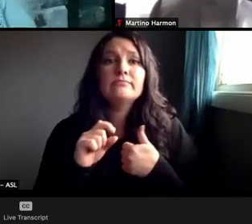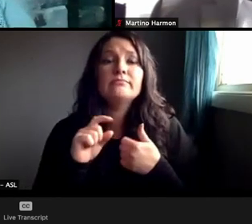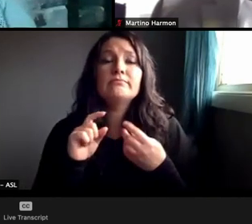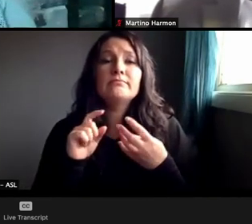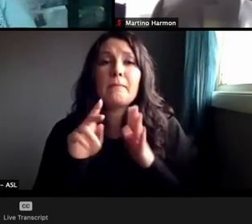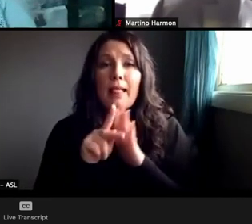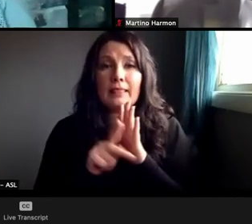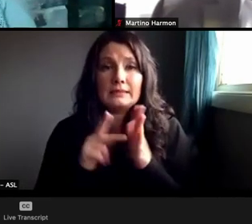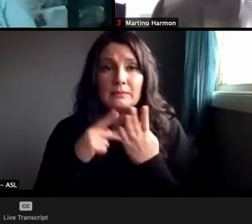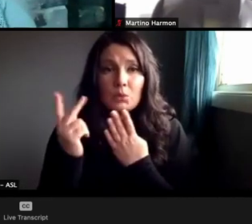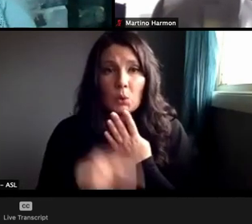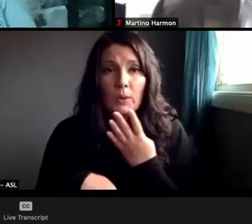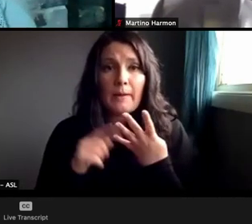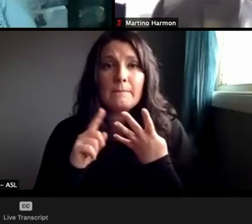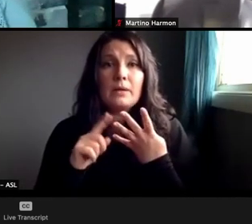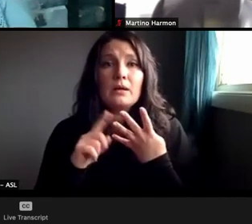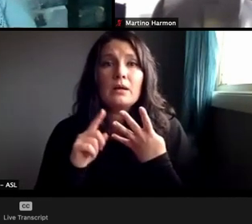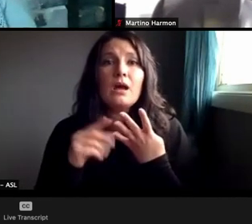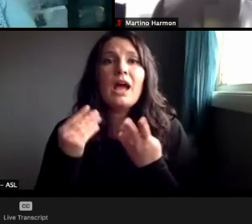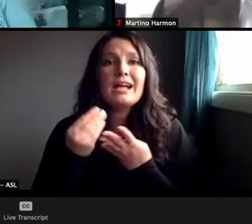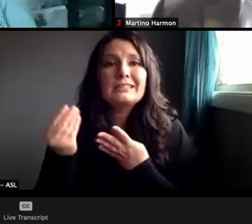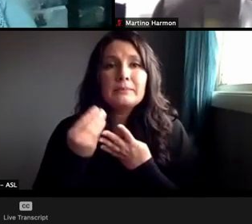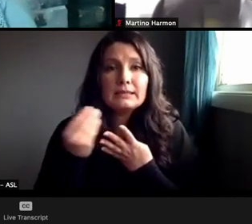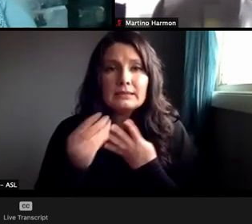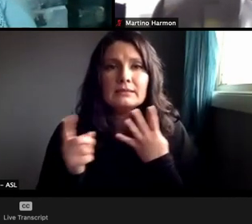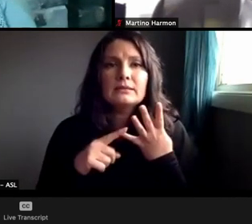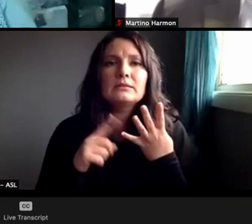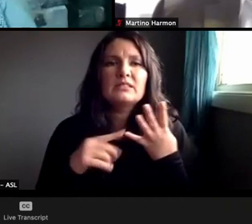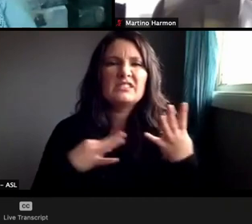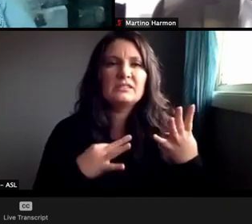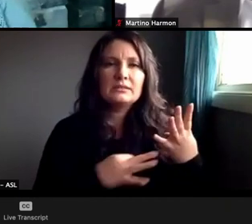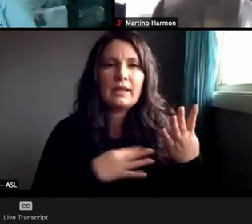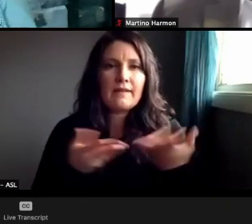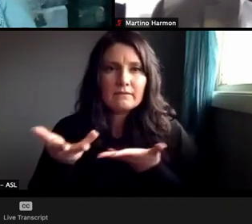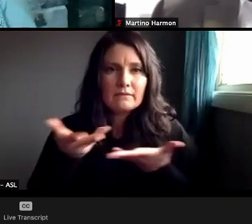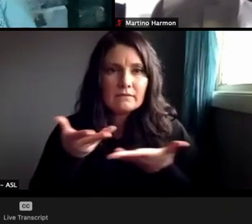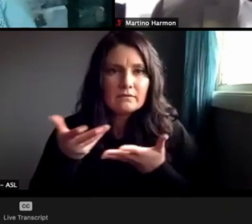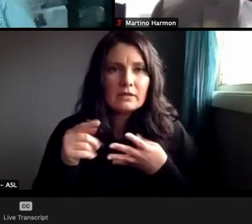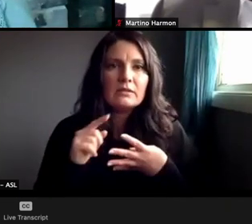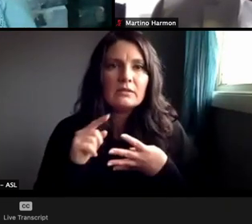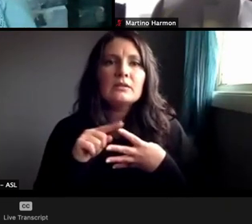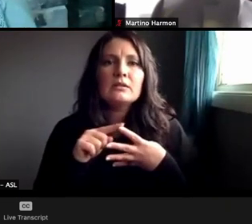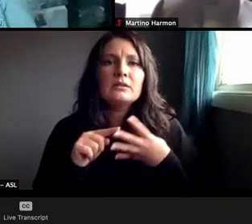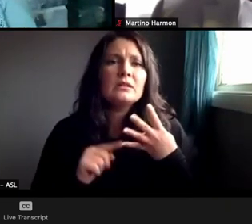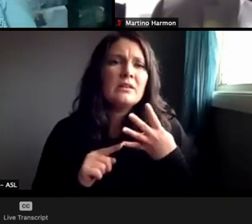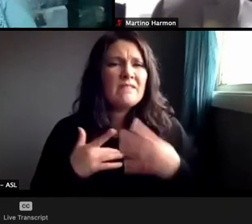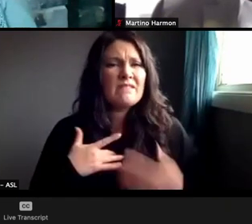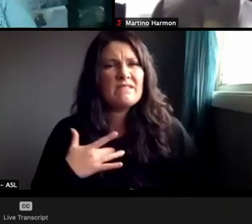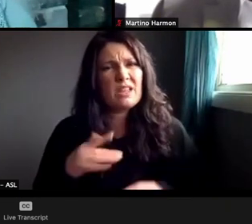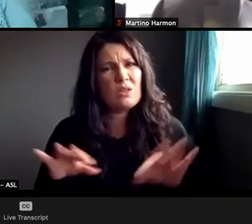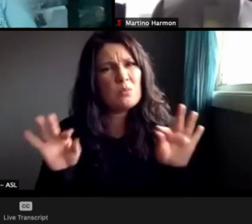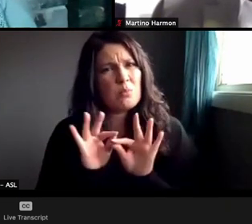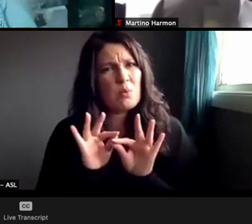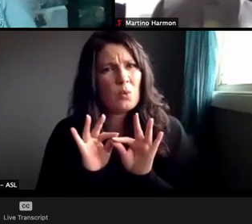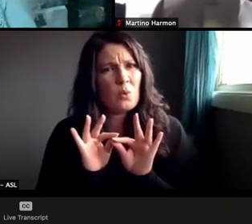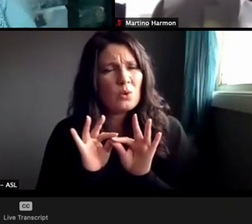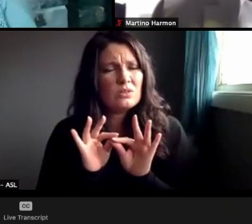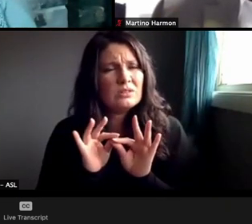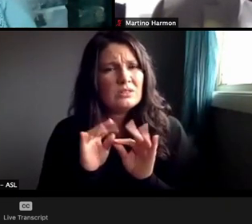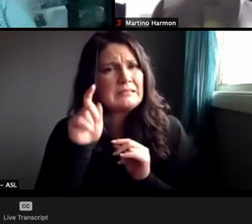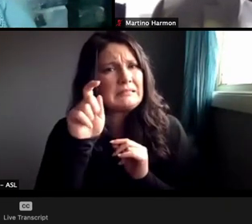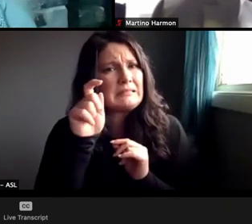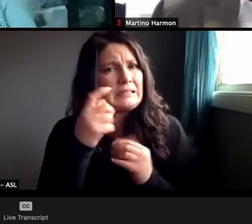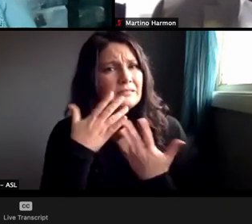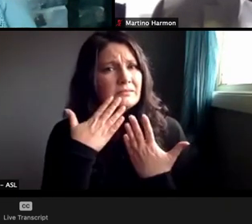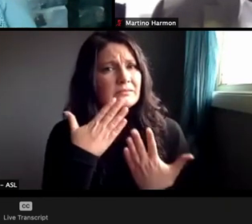control measures, and engagement with staff. But I think it's first most important to start off with expressing my gratitude